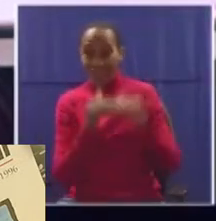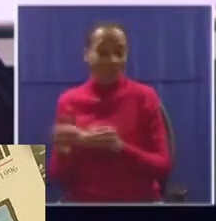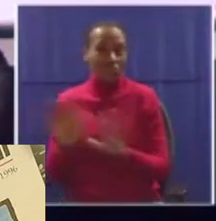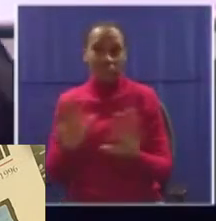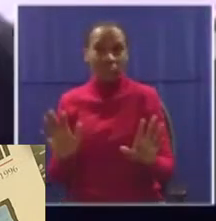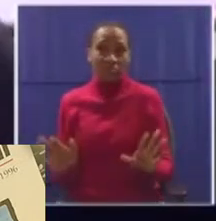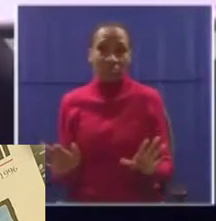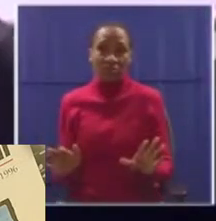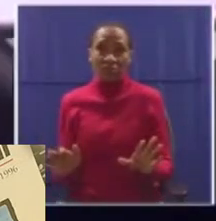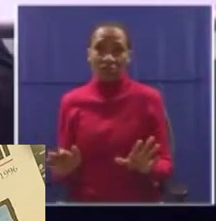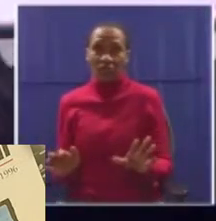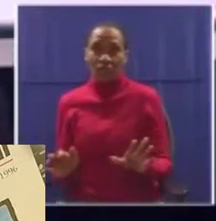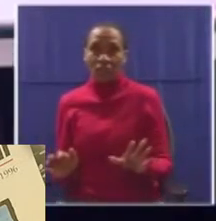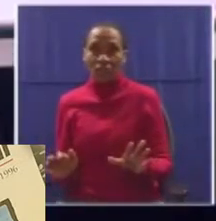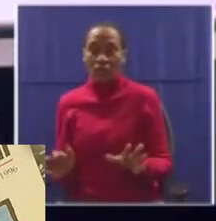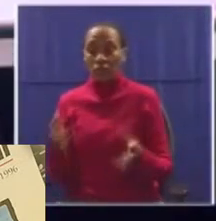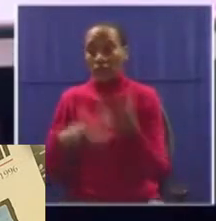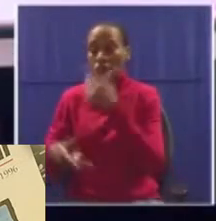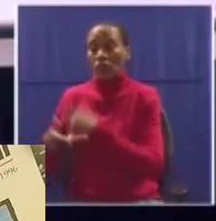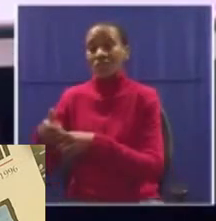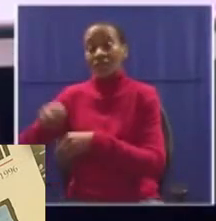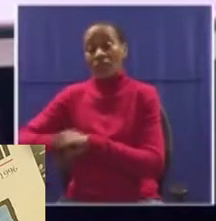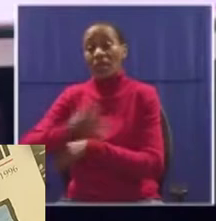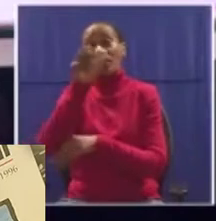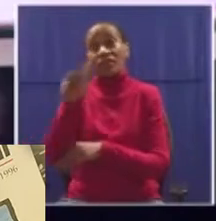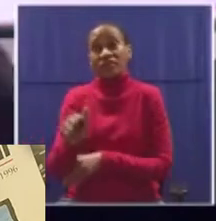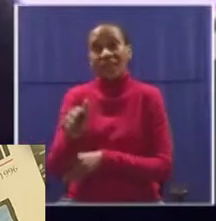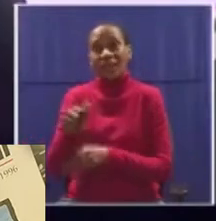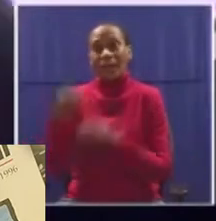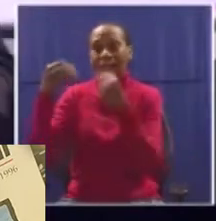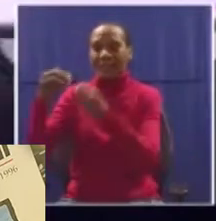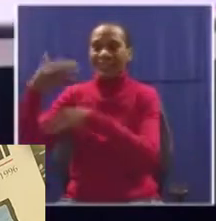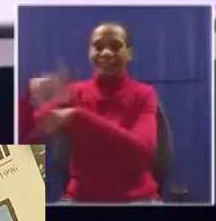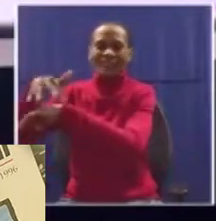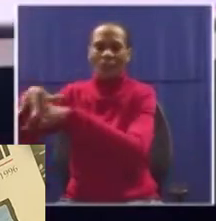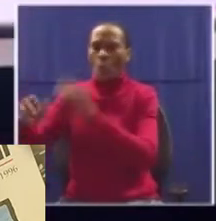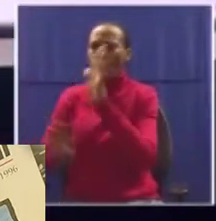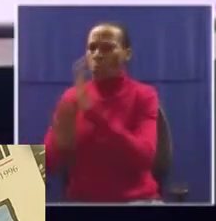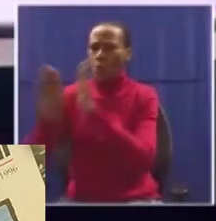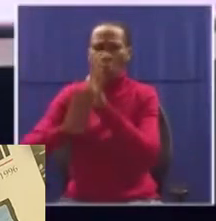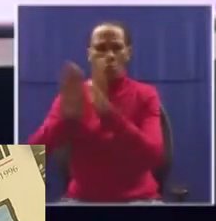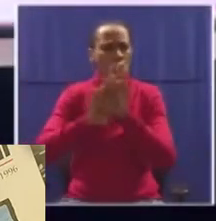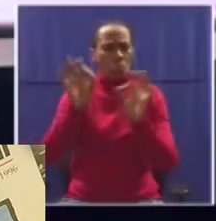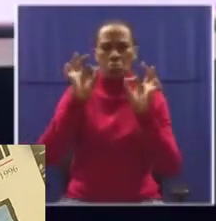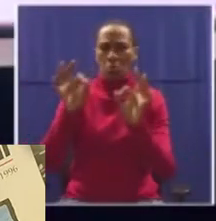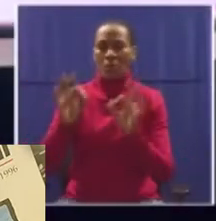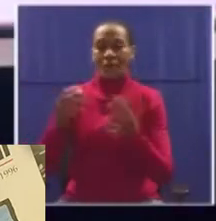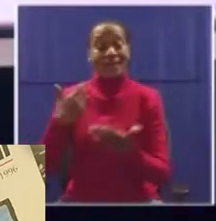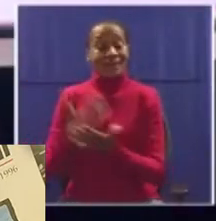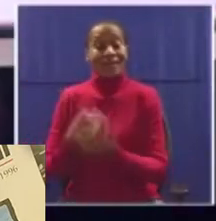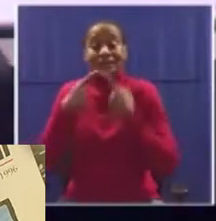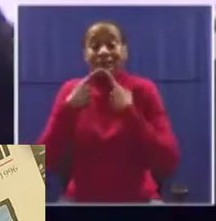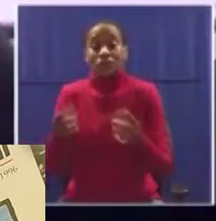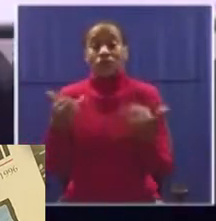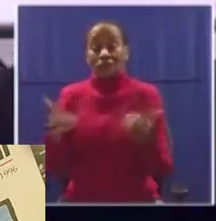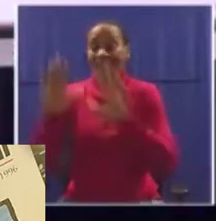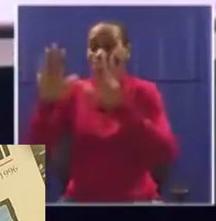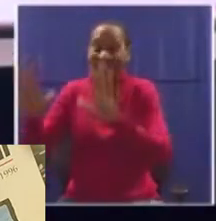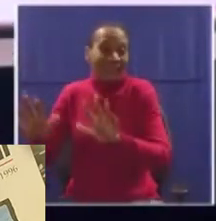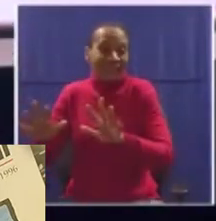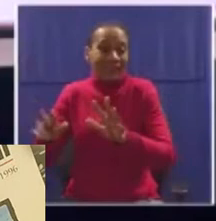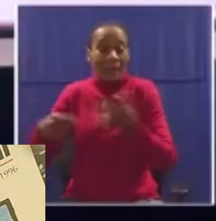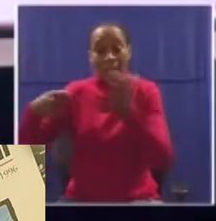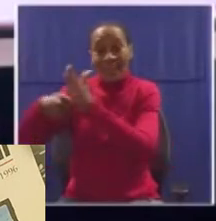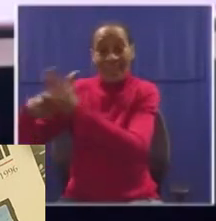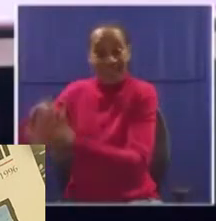why foreign Nationals in South Africa their businesses are thriving I can tell you nine out of ten of them don't pay